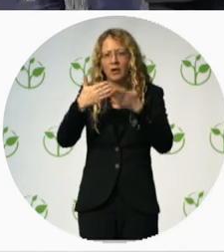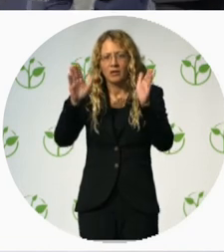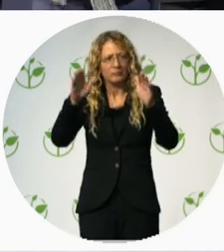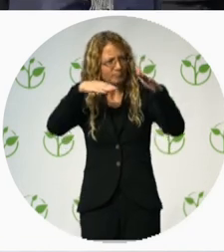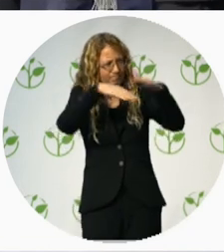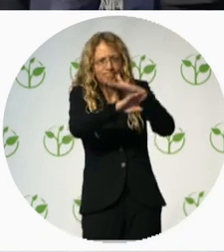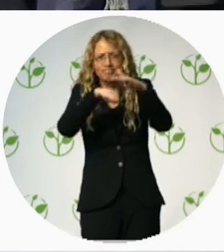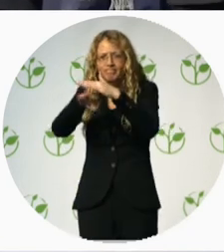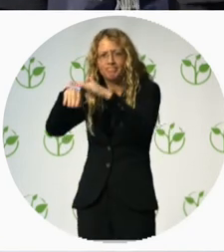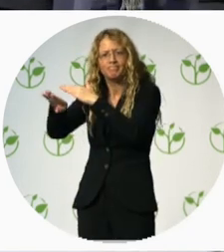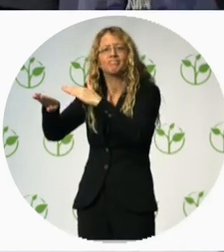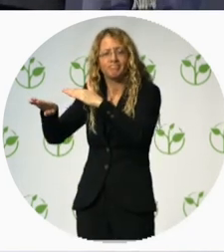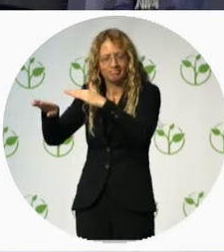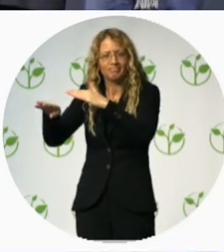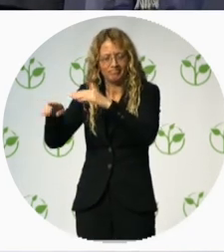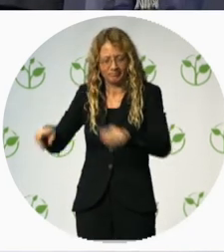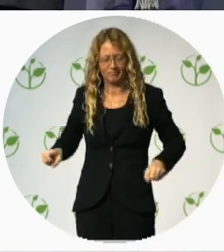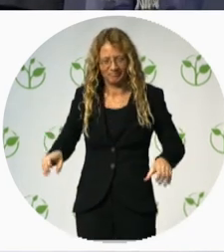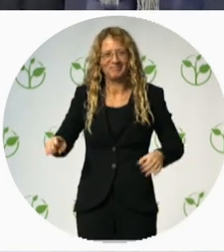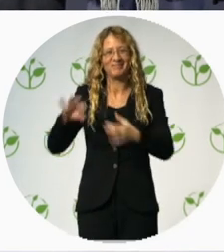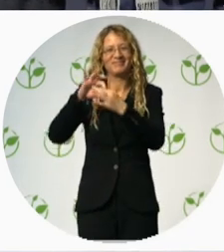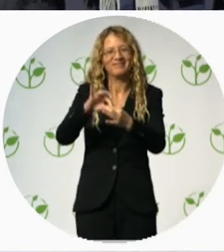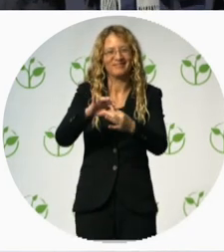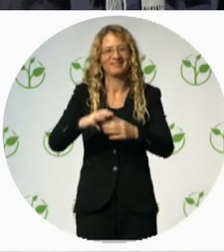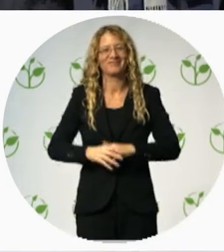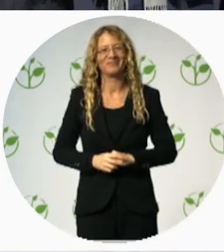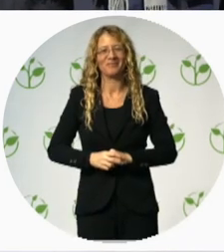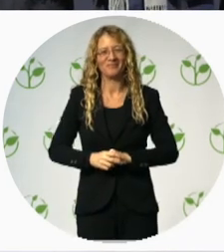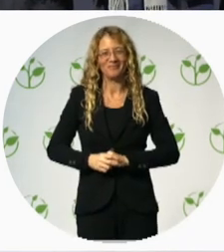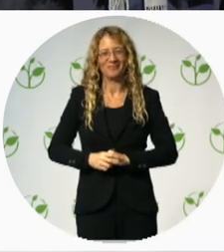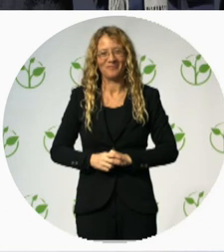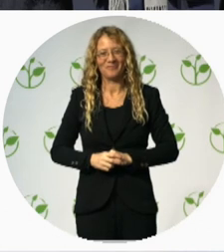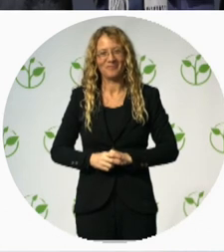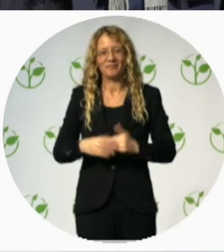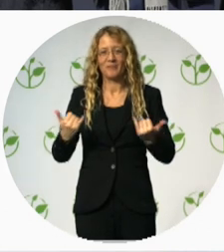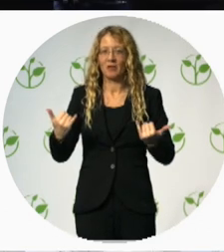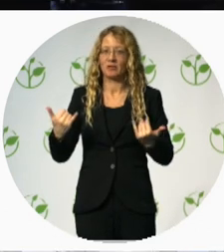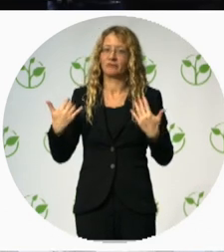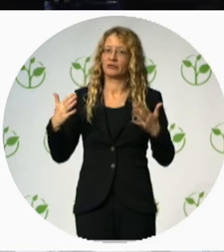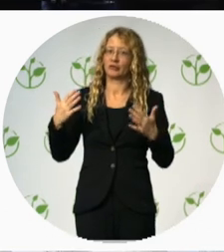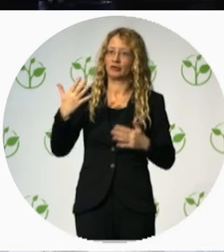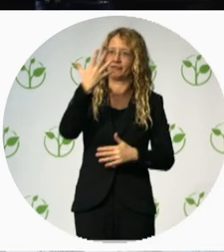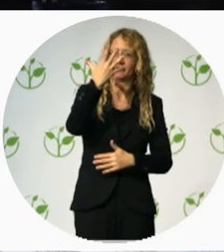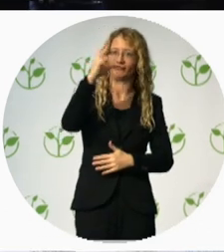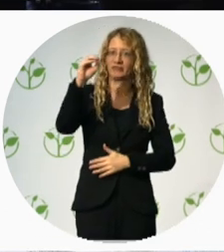and inclusion in 2012. And since then, more than 50 locations have been adapted.